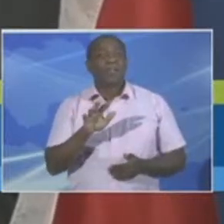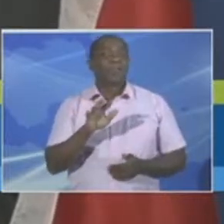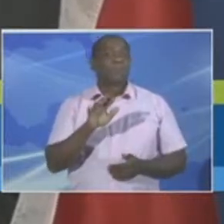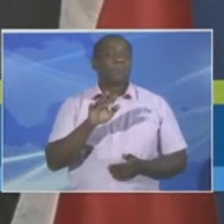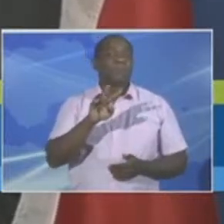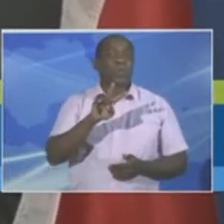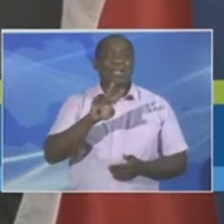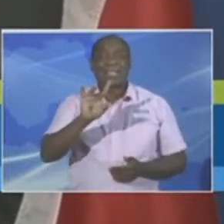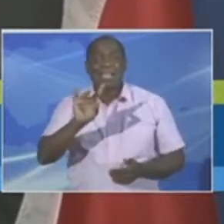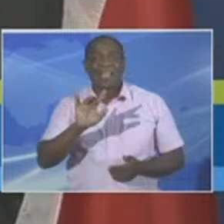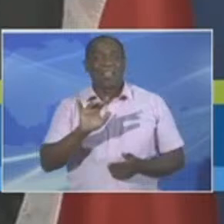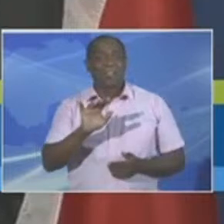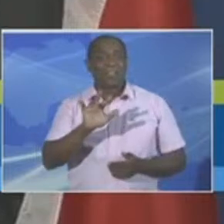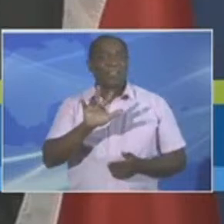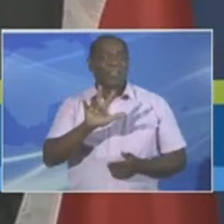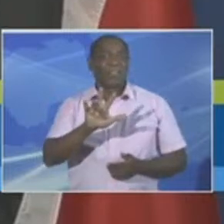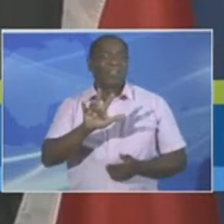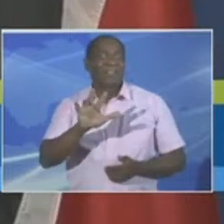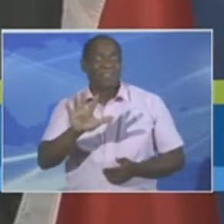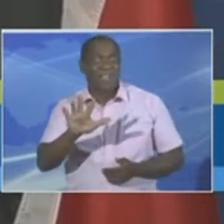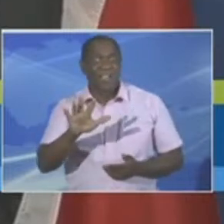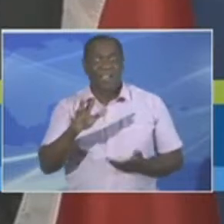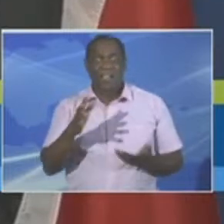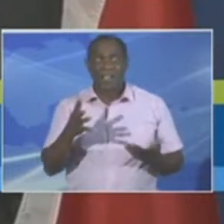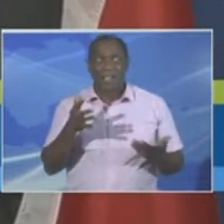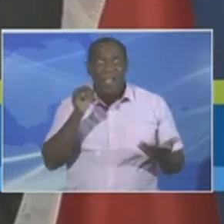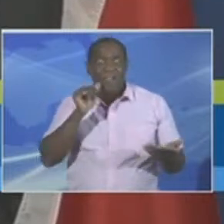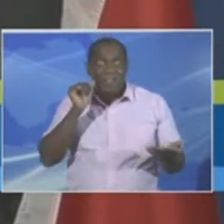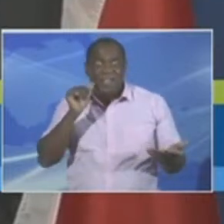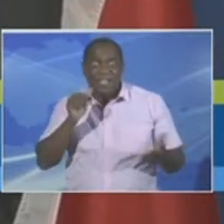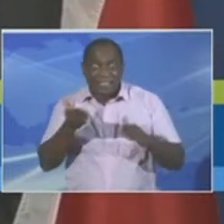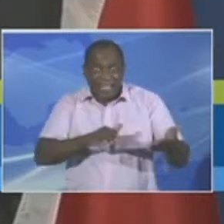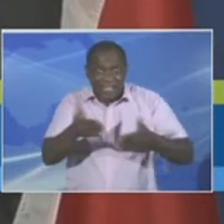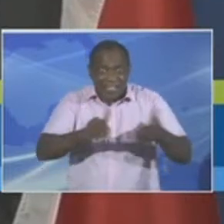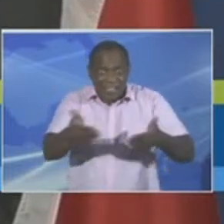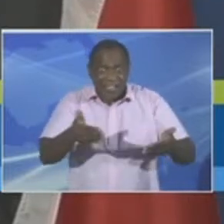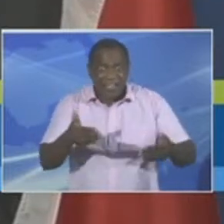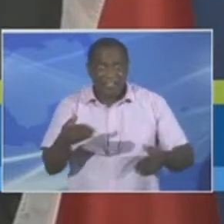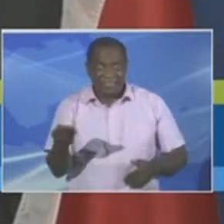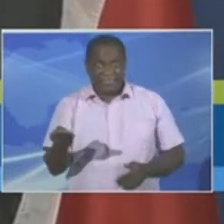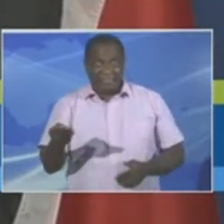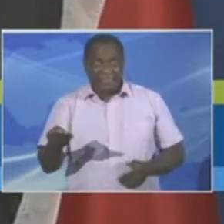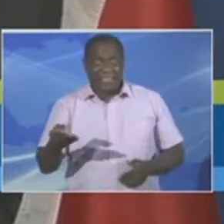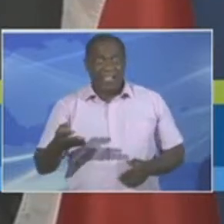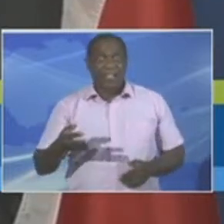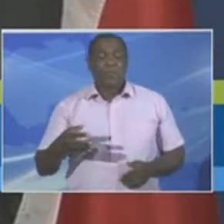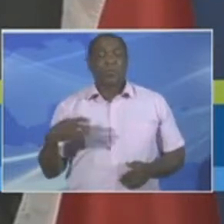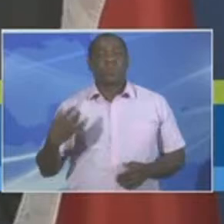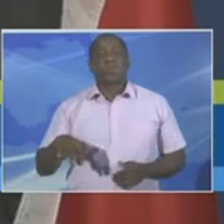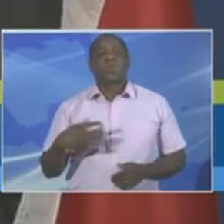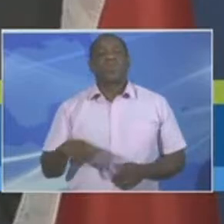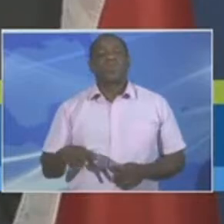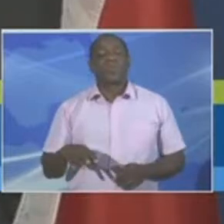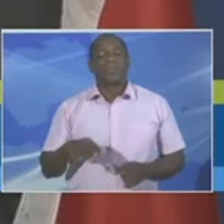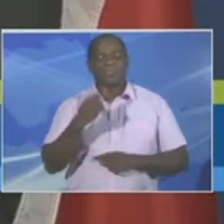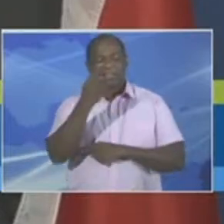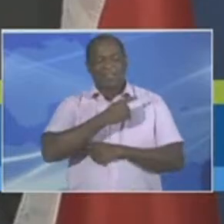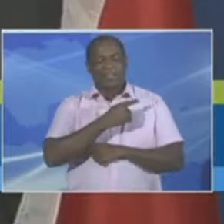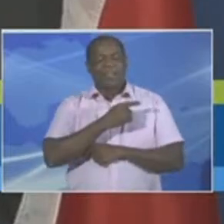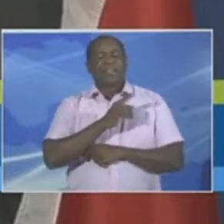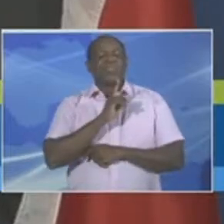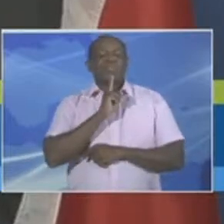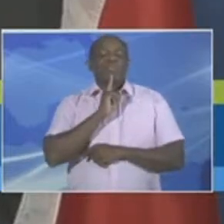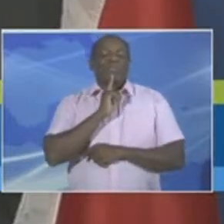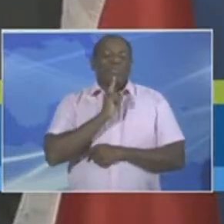must be a relief to the population, especially the praying population, among